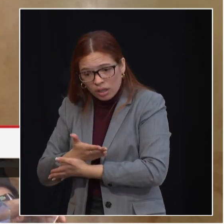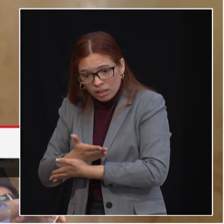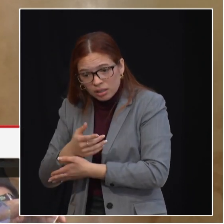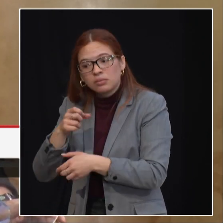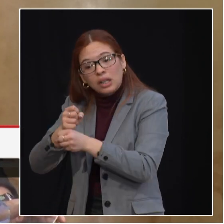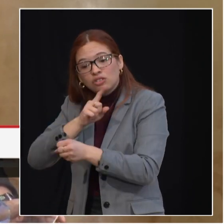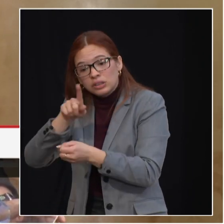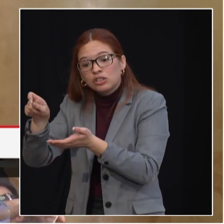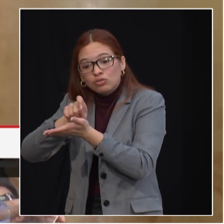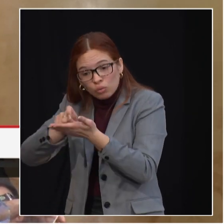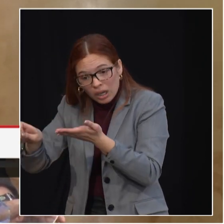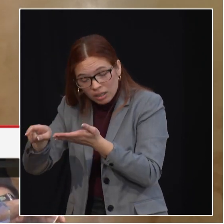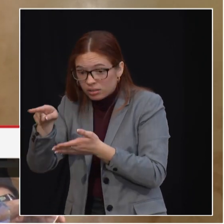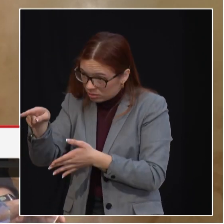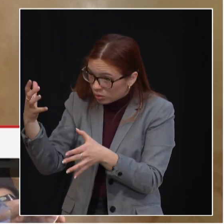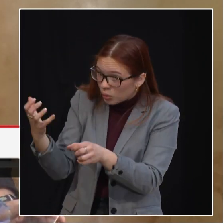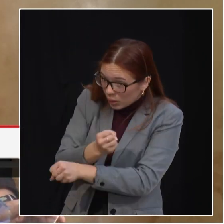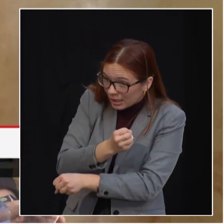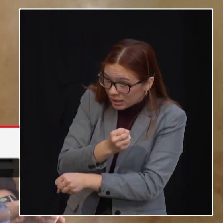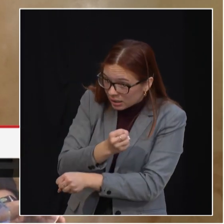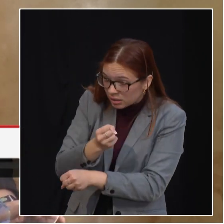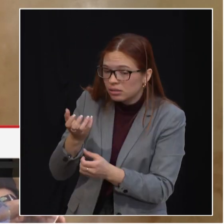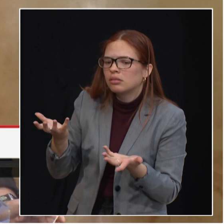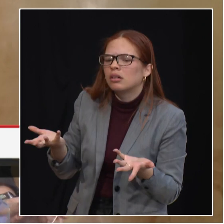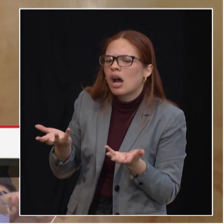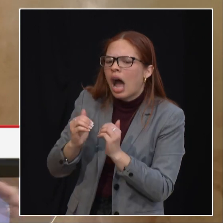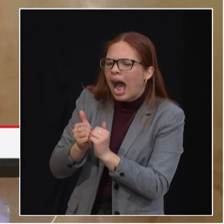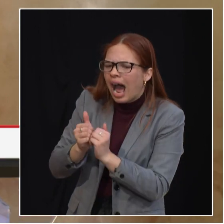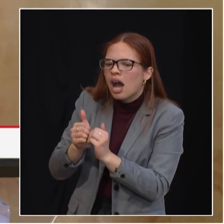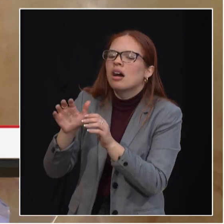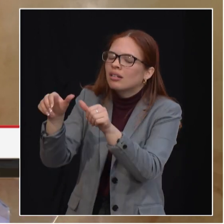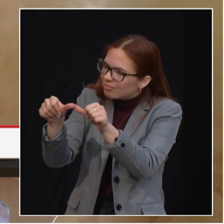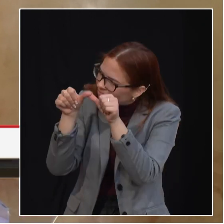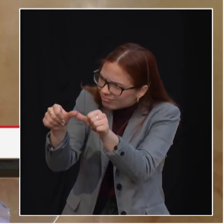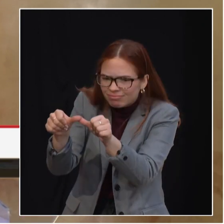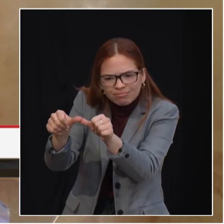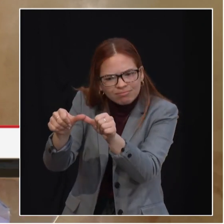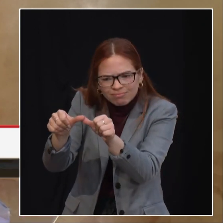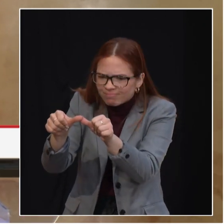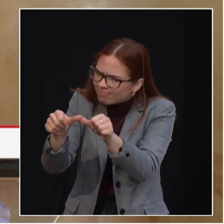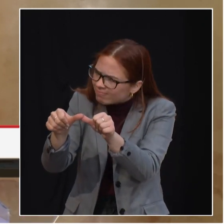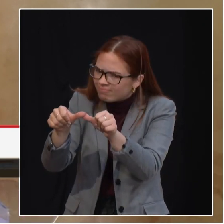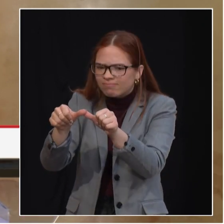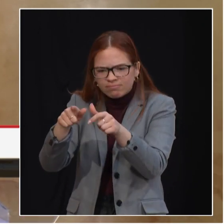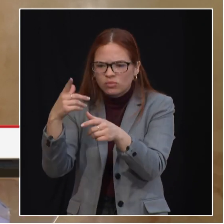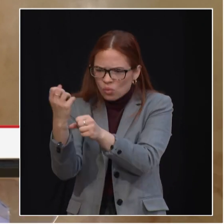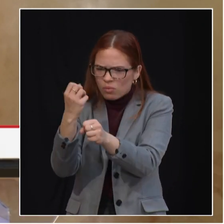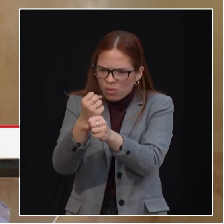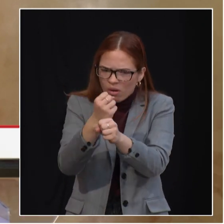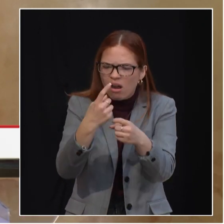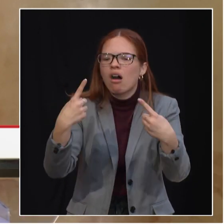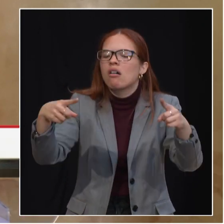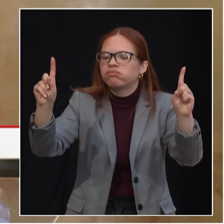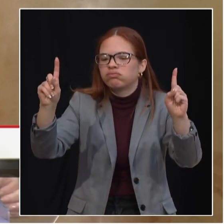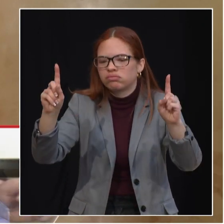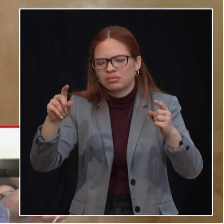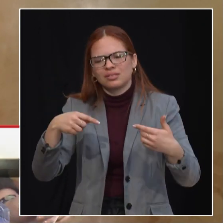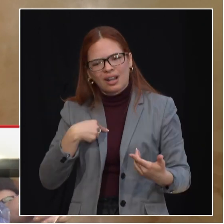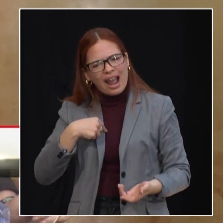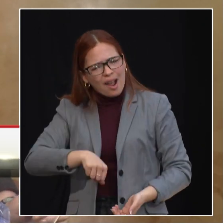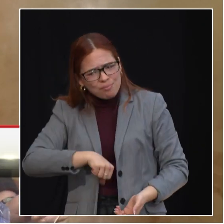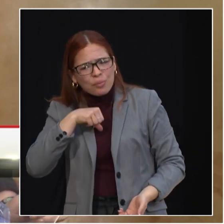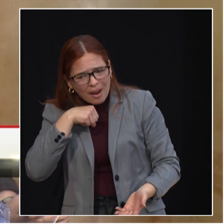keep winning? You keep winning. And so Mayor, I'm proud to say that unemployment is at a